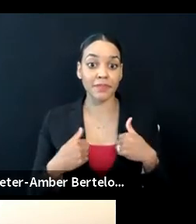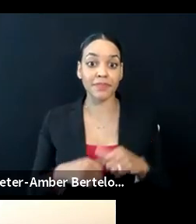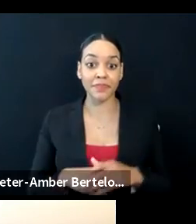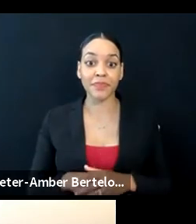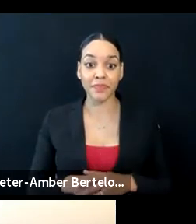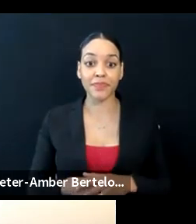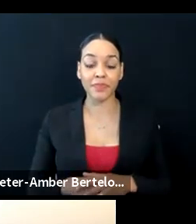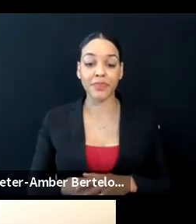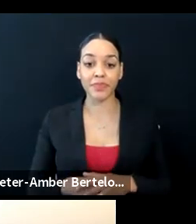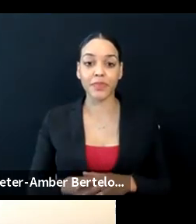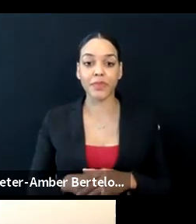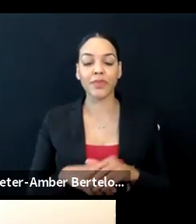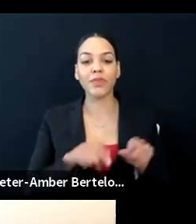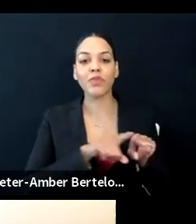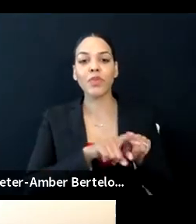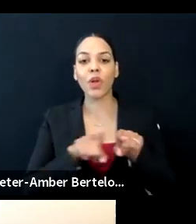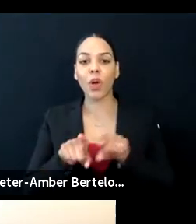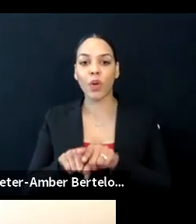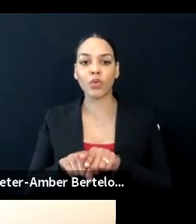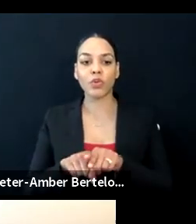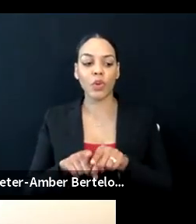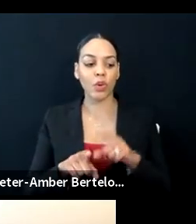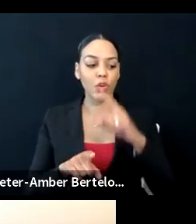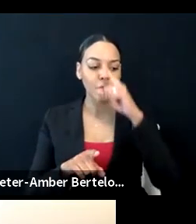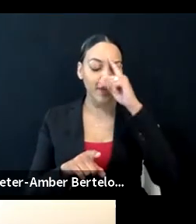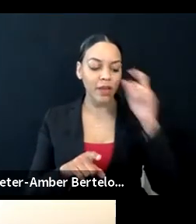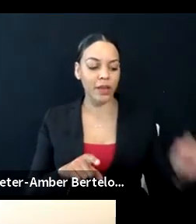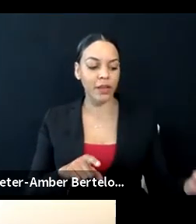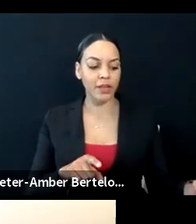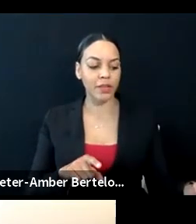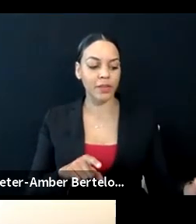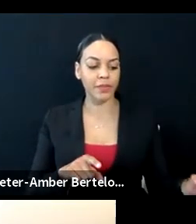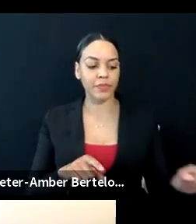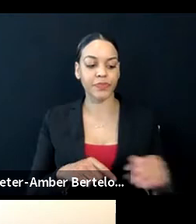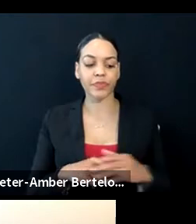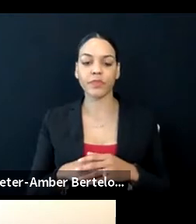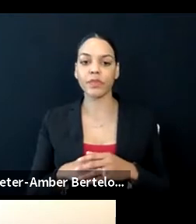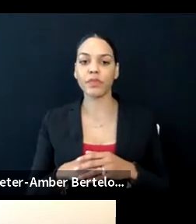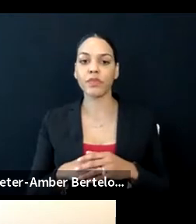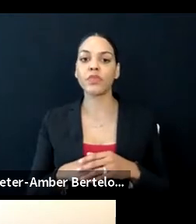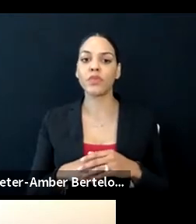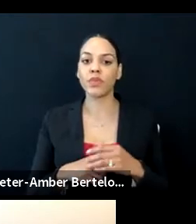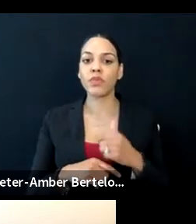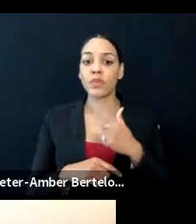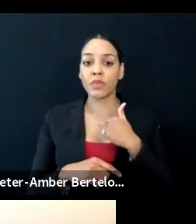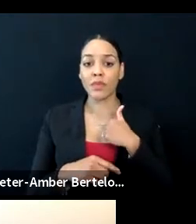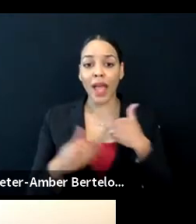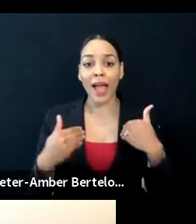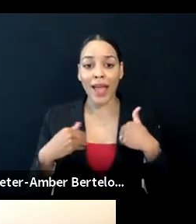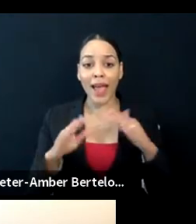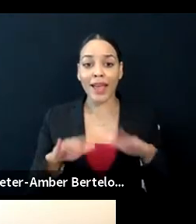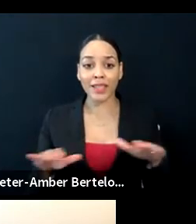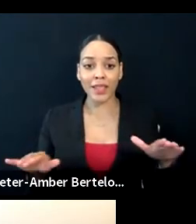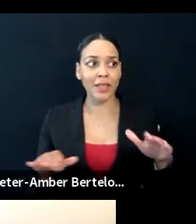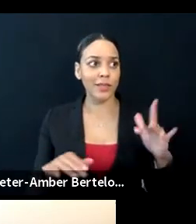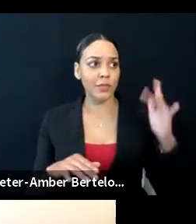to me. And also because I'm, you know, I had kids when I was in my like